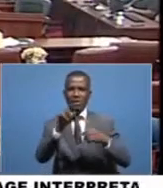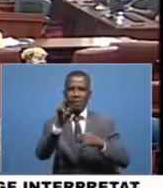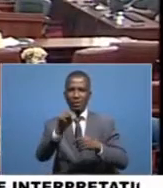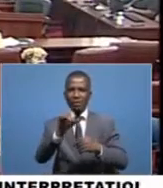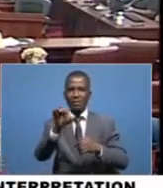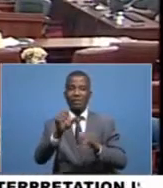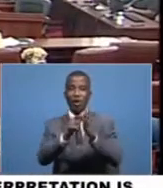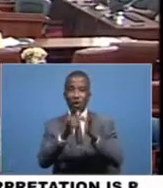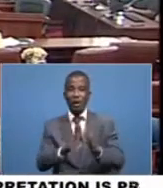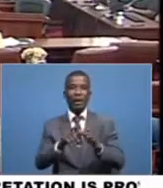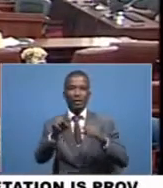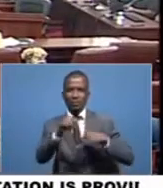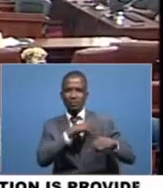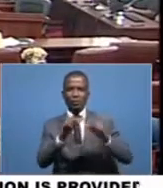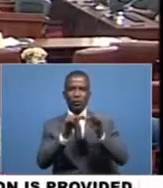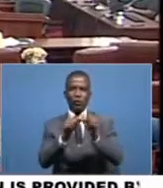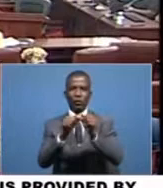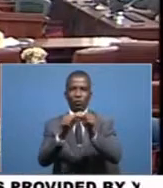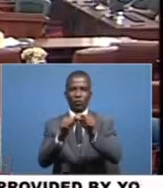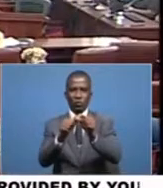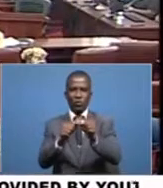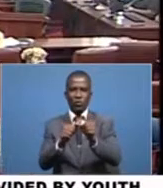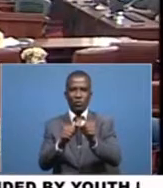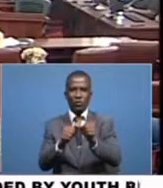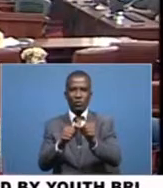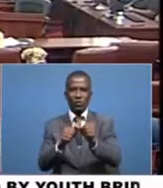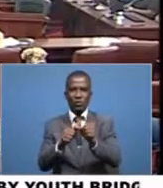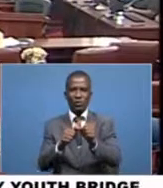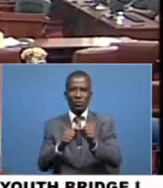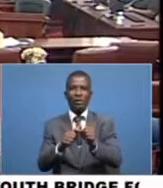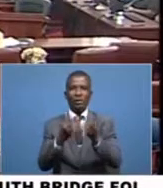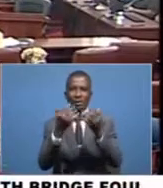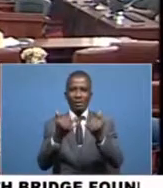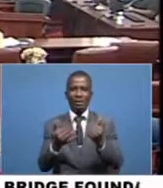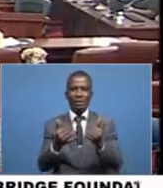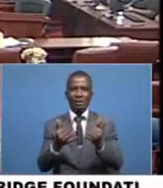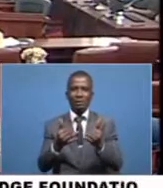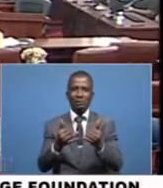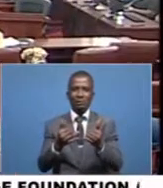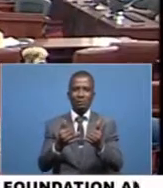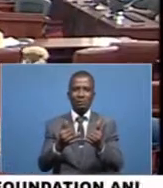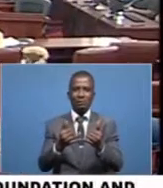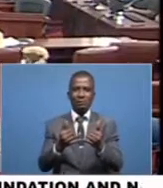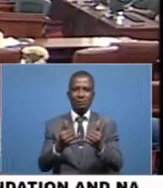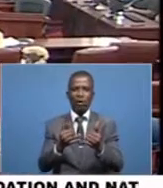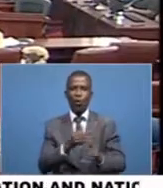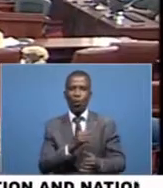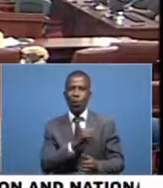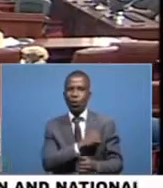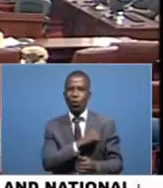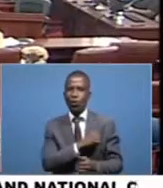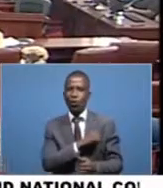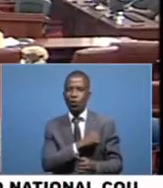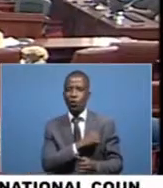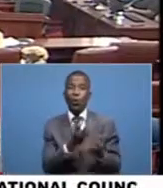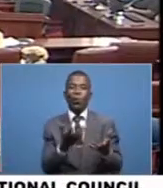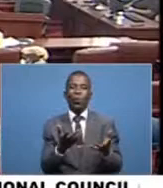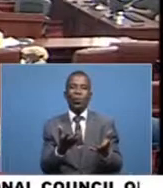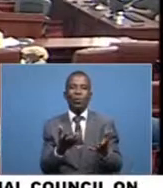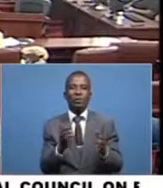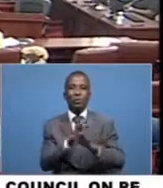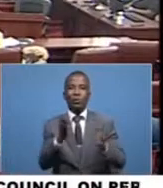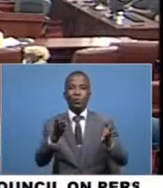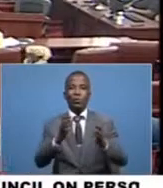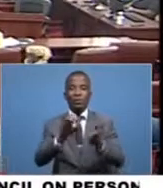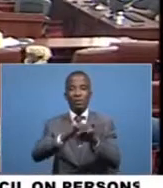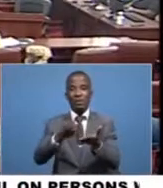the petitioner's decision not to adduce evidence are that they have both elected to adduce, respondent's decision not to adduce evidence